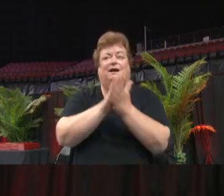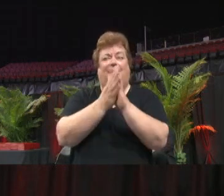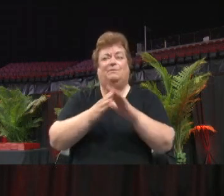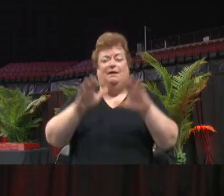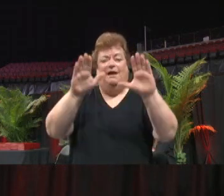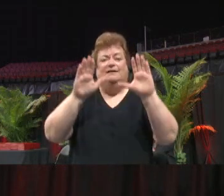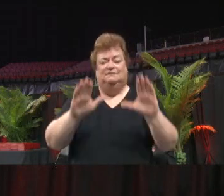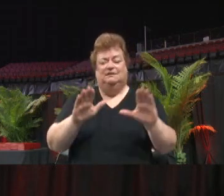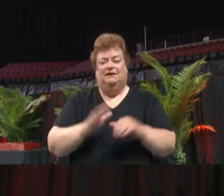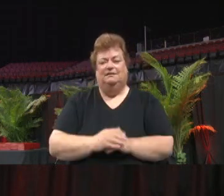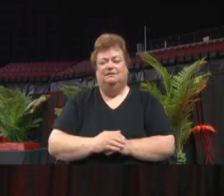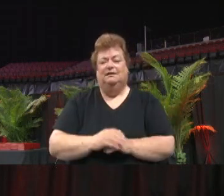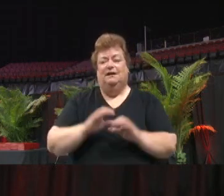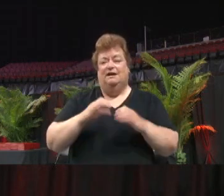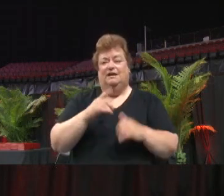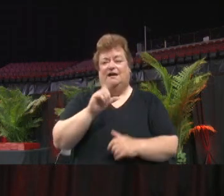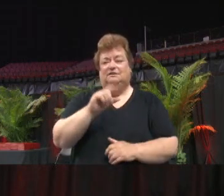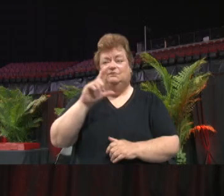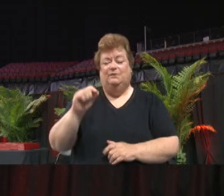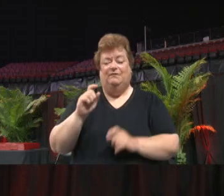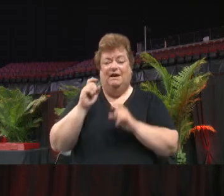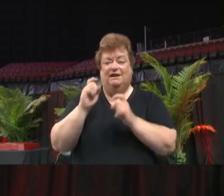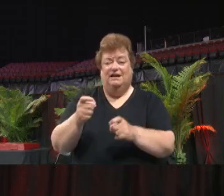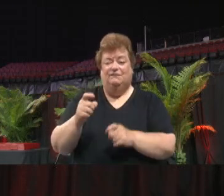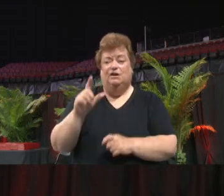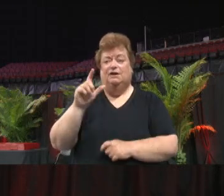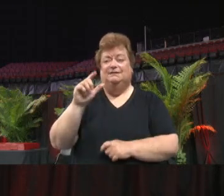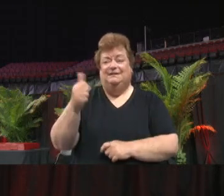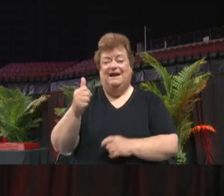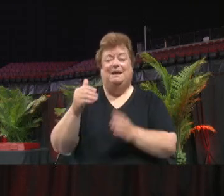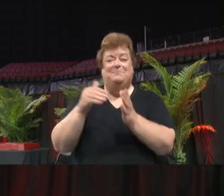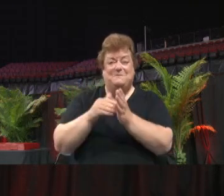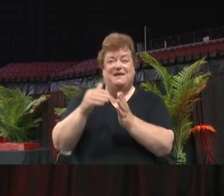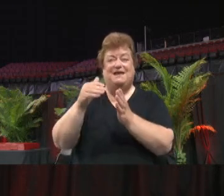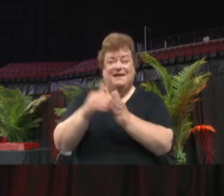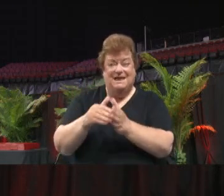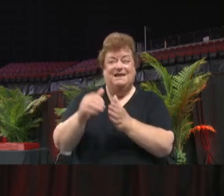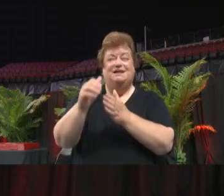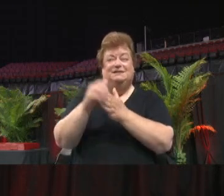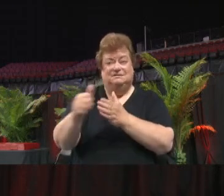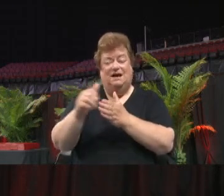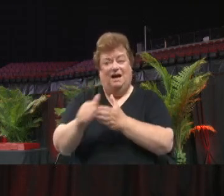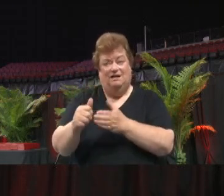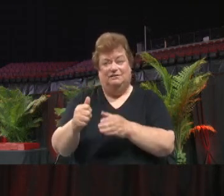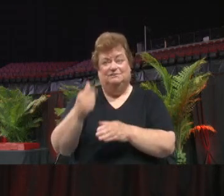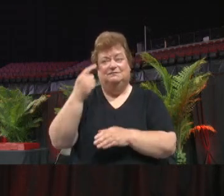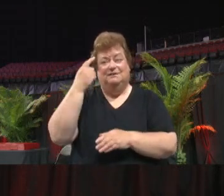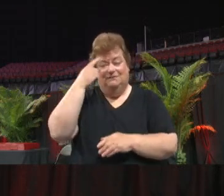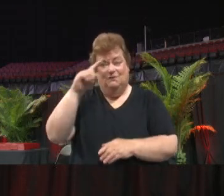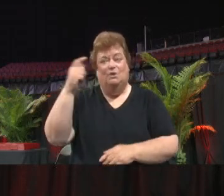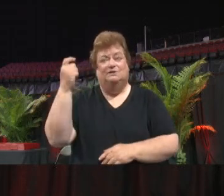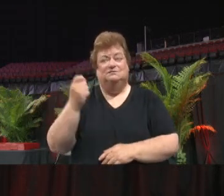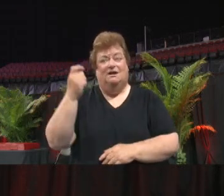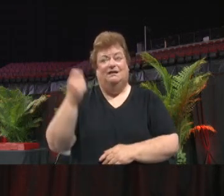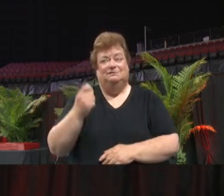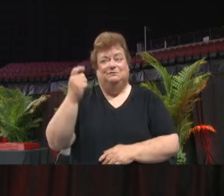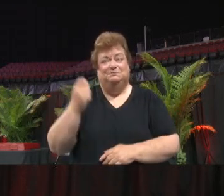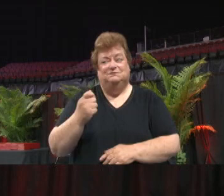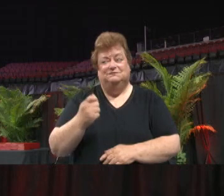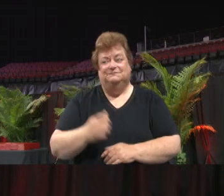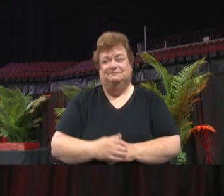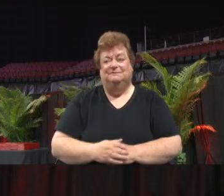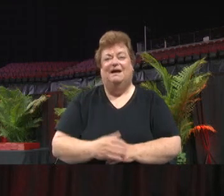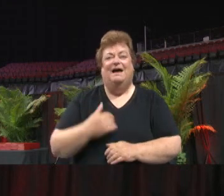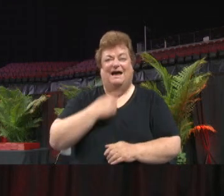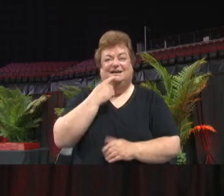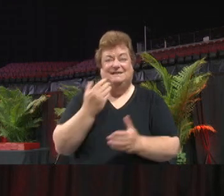2020 has been awarded over $10 million worth of scholarships. Let me say that again, $10 million.